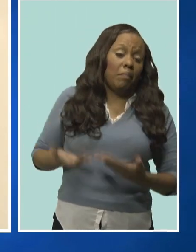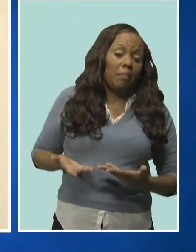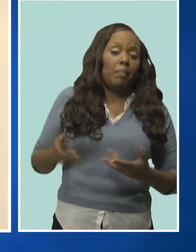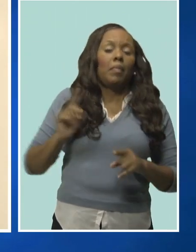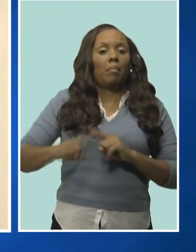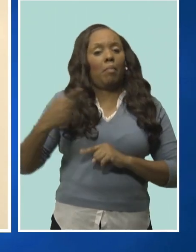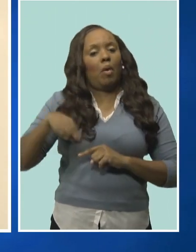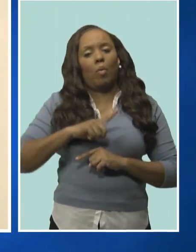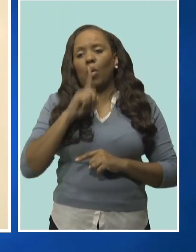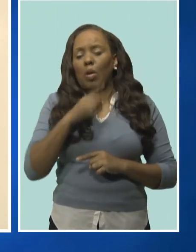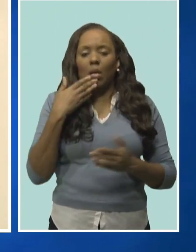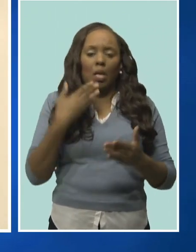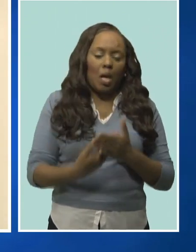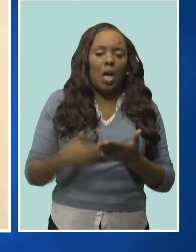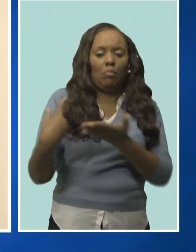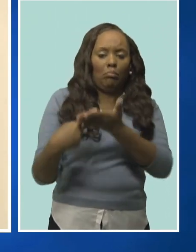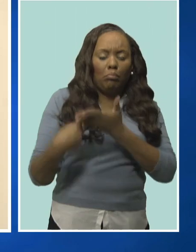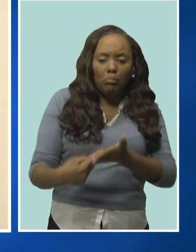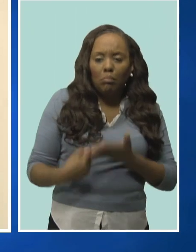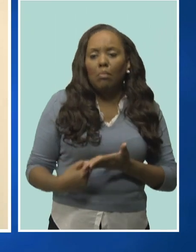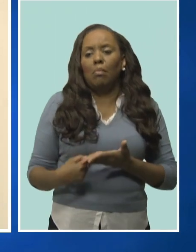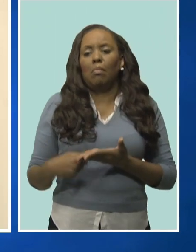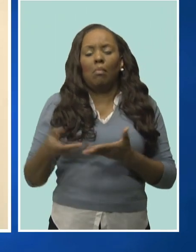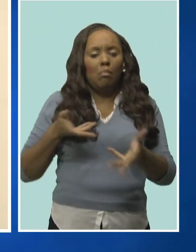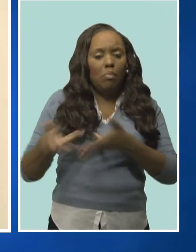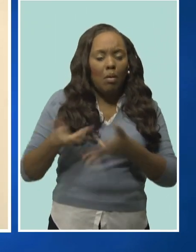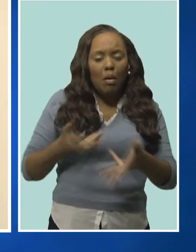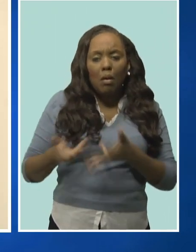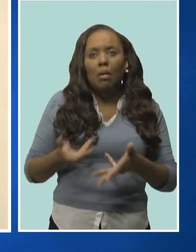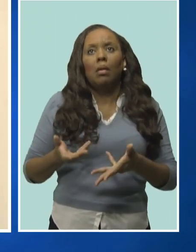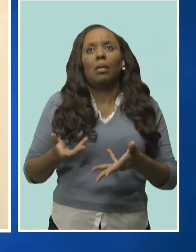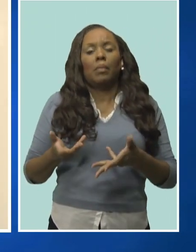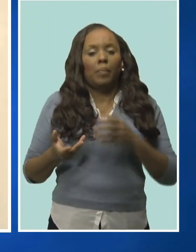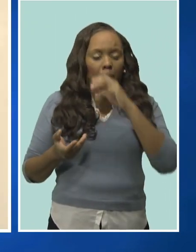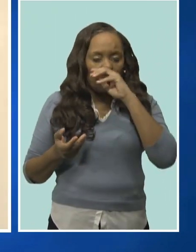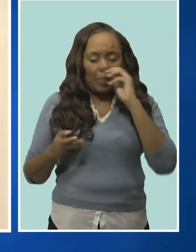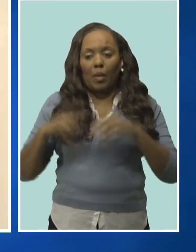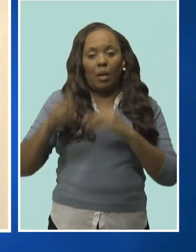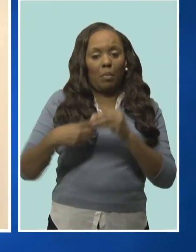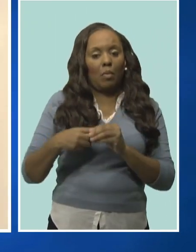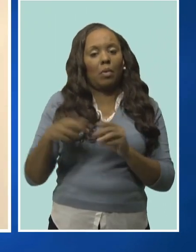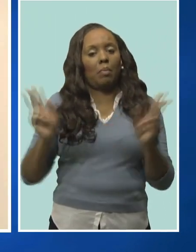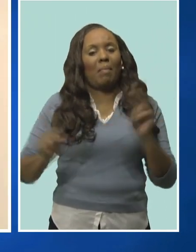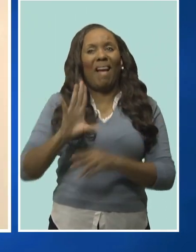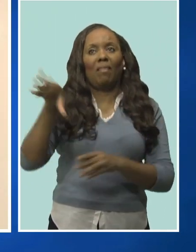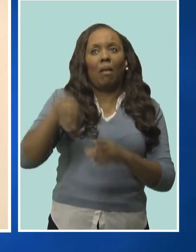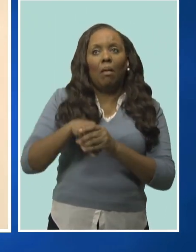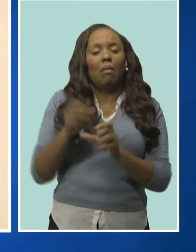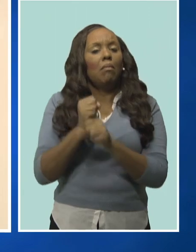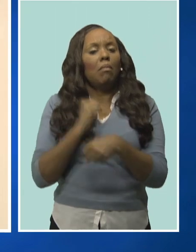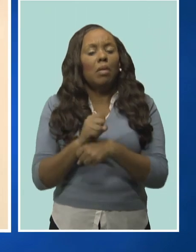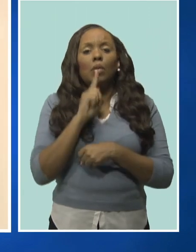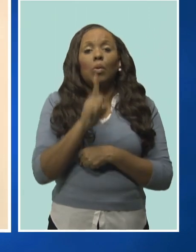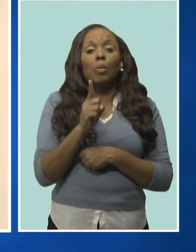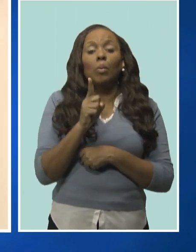fruitful engagement so far in relation to the principals and stakeholders involved in trying to ensure that we know who